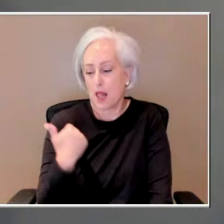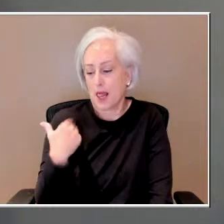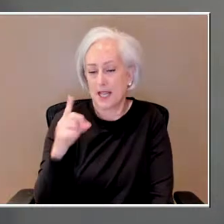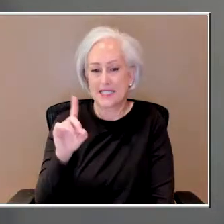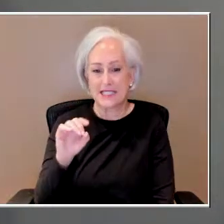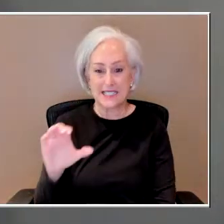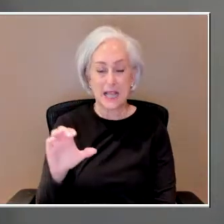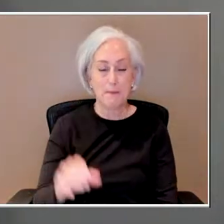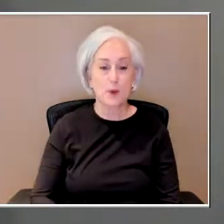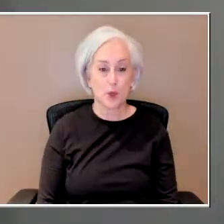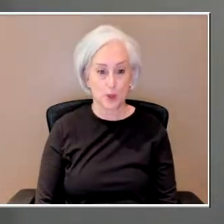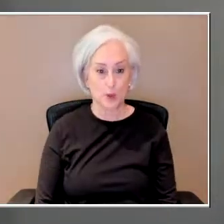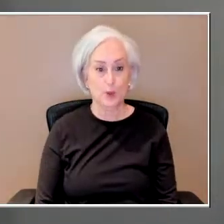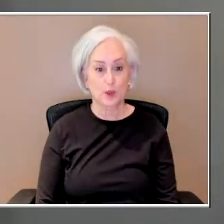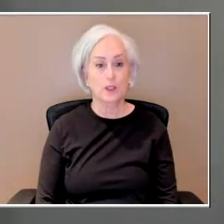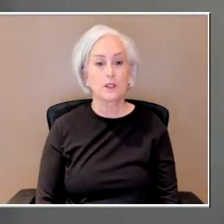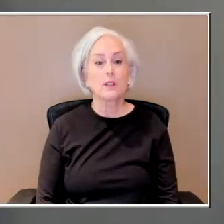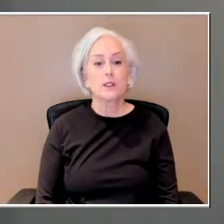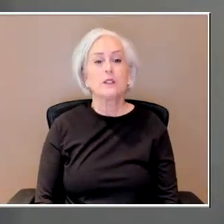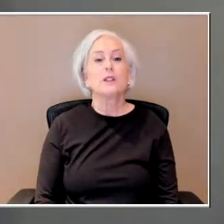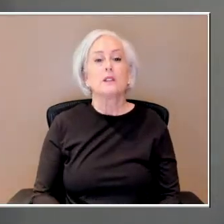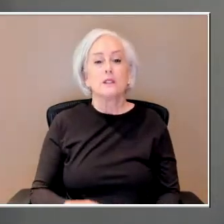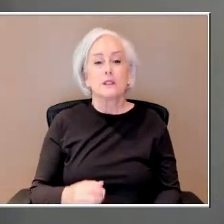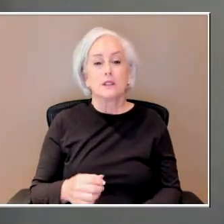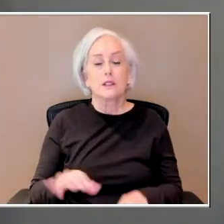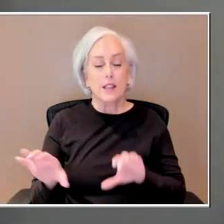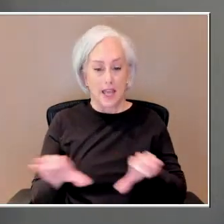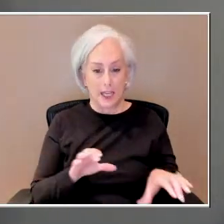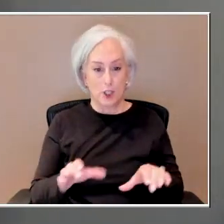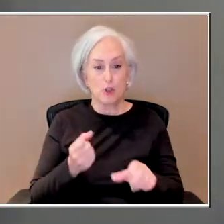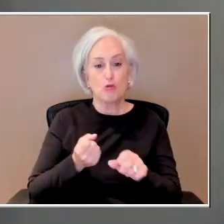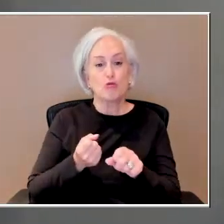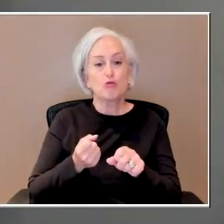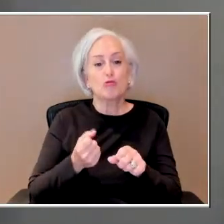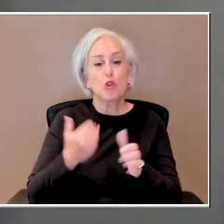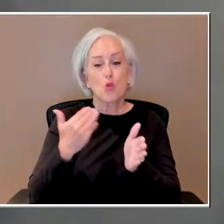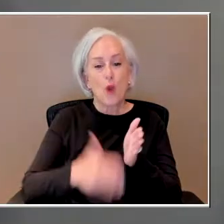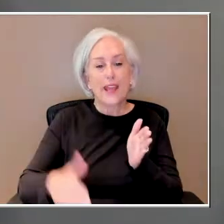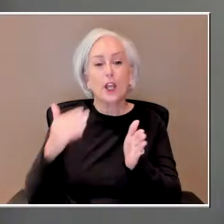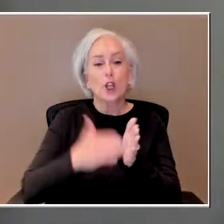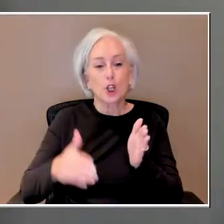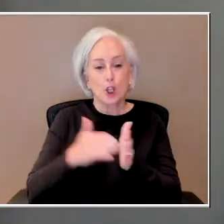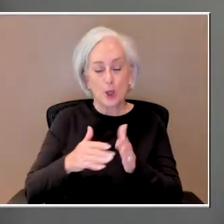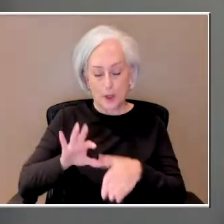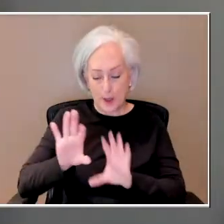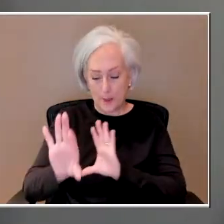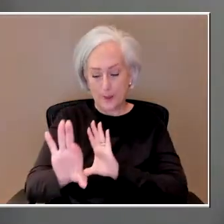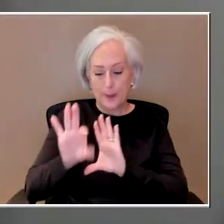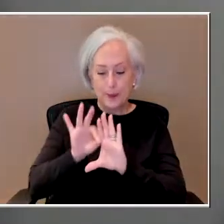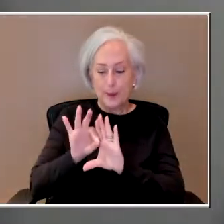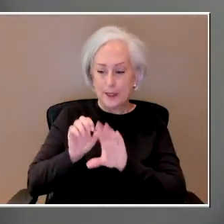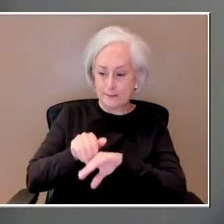So he had a biopsy. They do regular biopsies to check for rejection in his kidney,